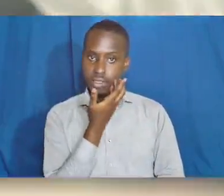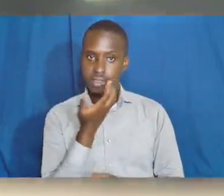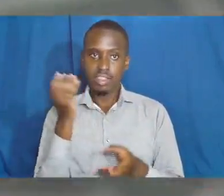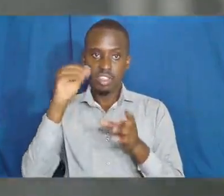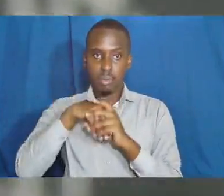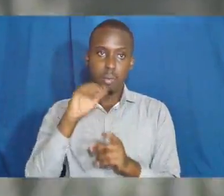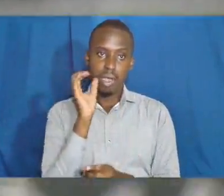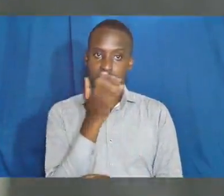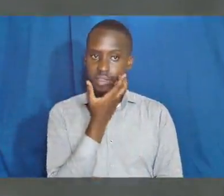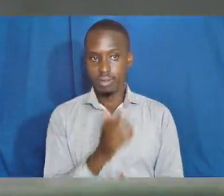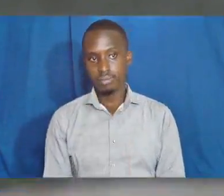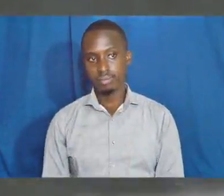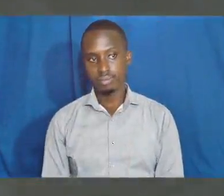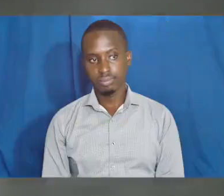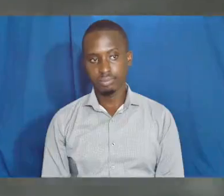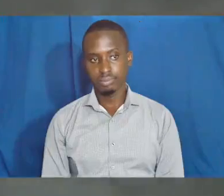water.